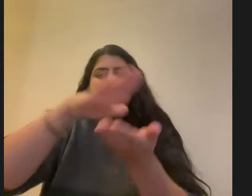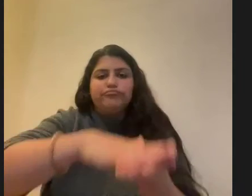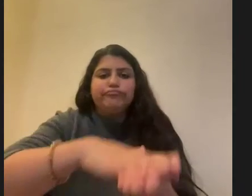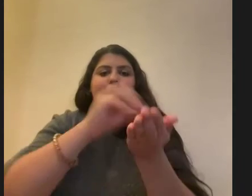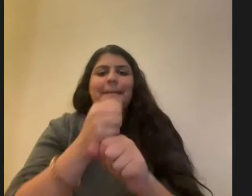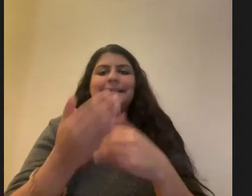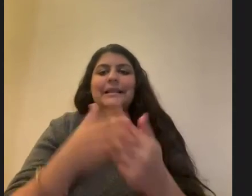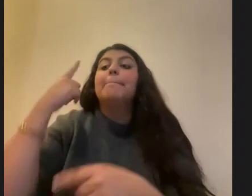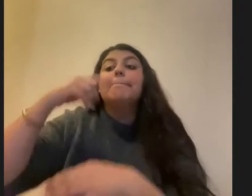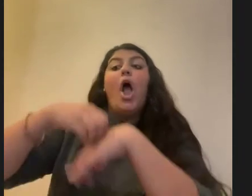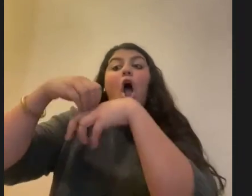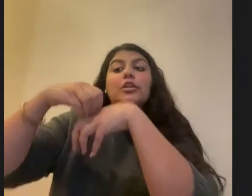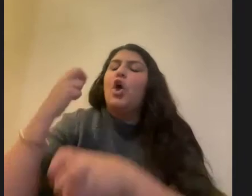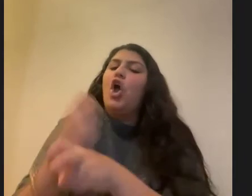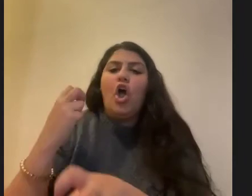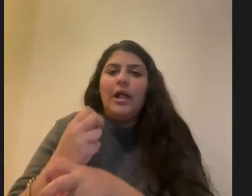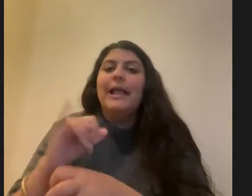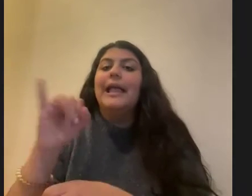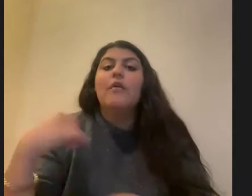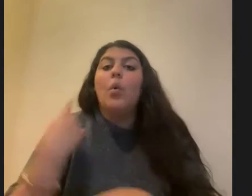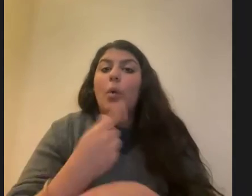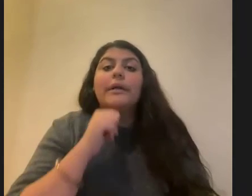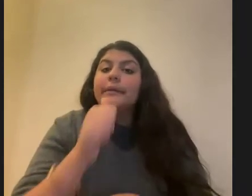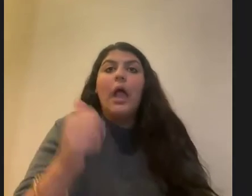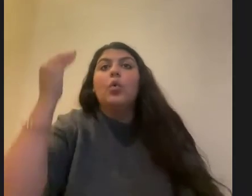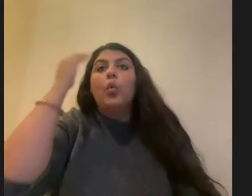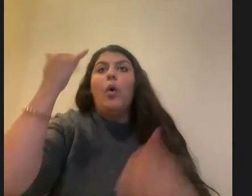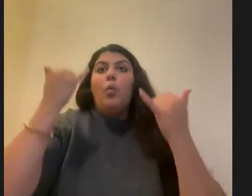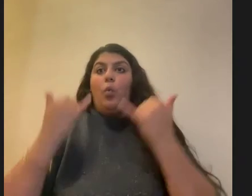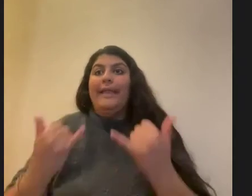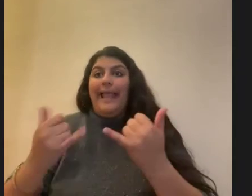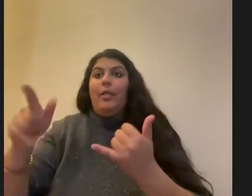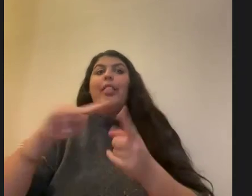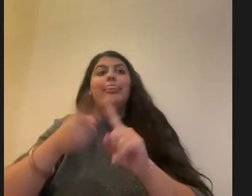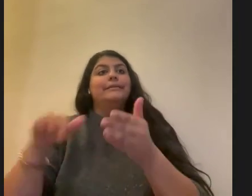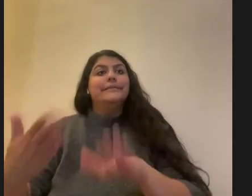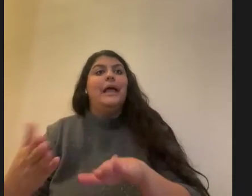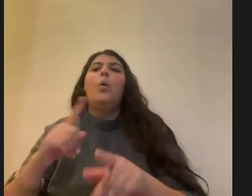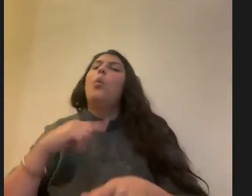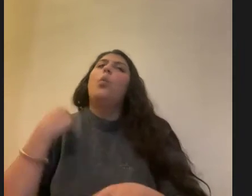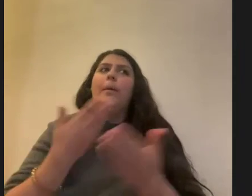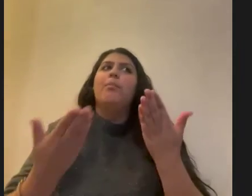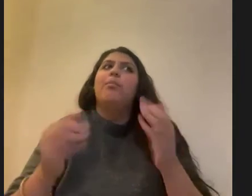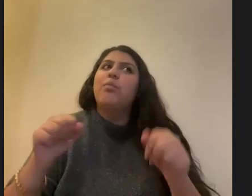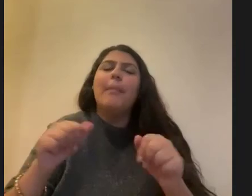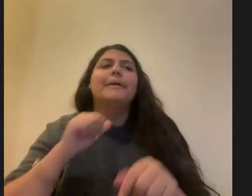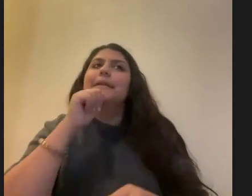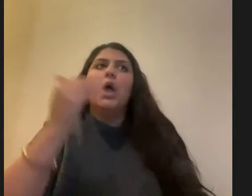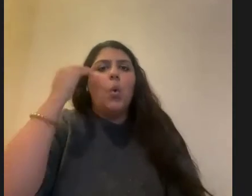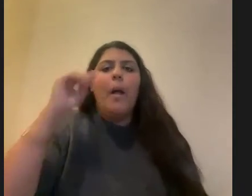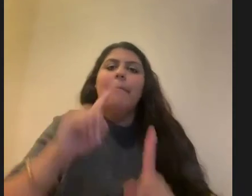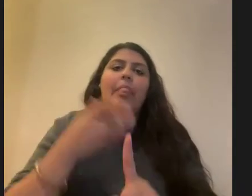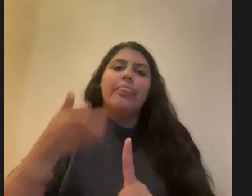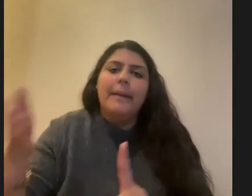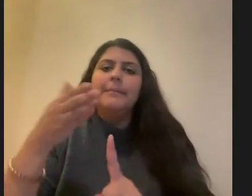octopuses, if we are not currently aware of them and then they go extinct, we're probably not going to know about them.